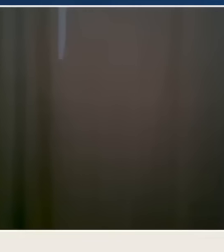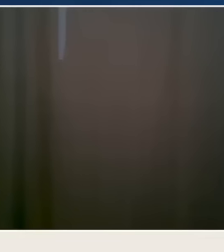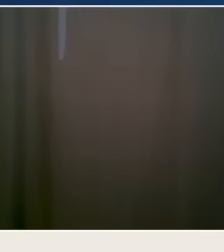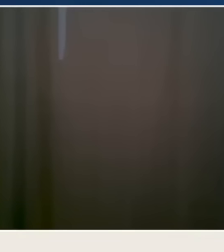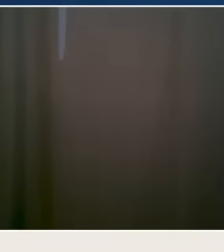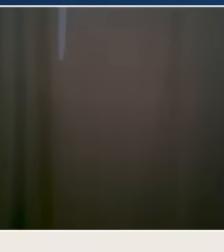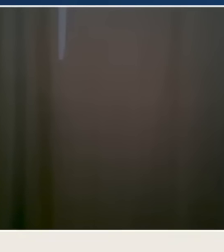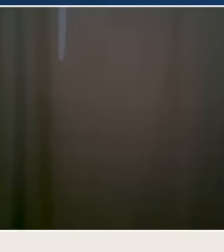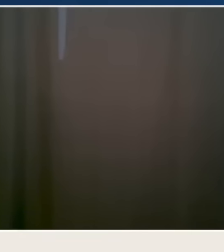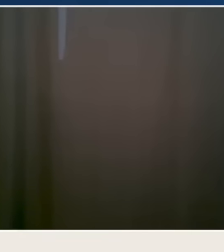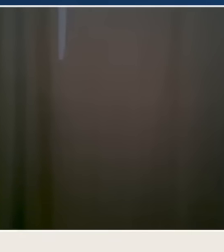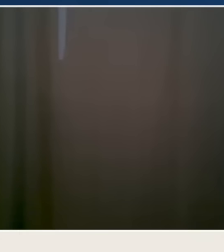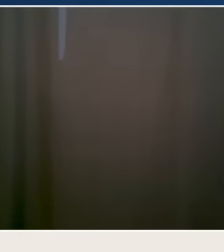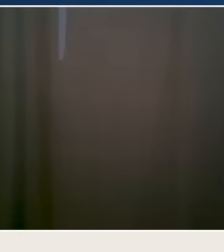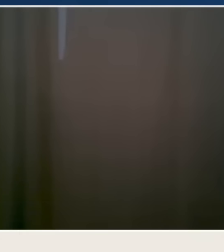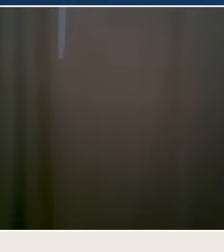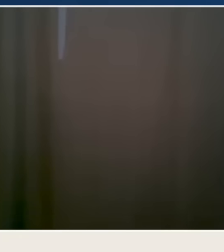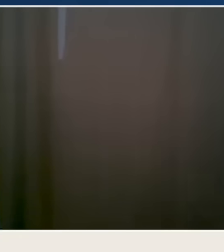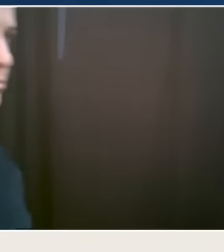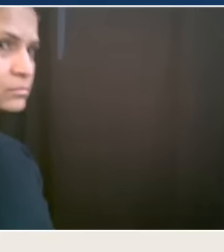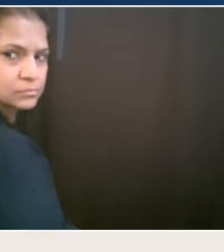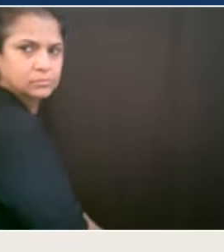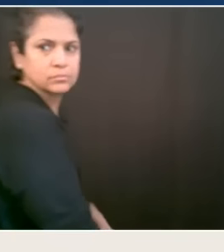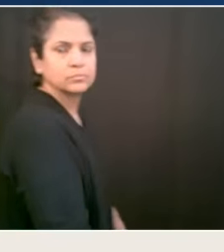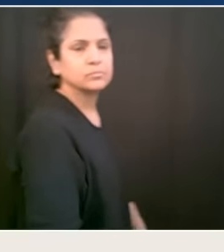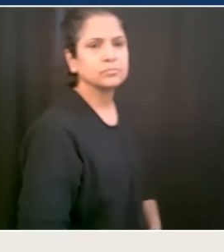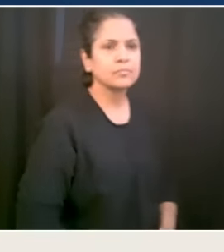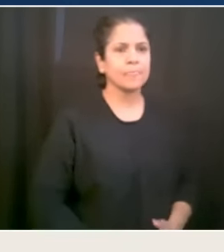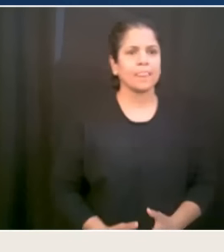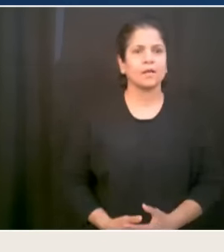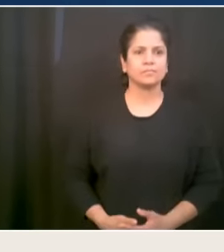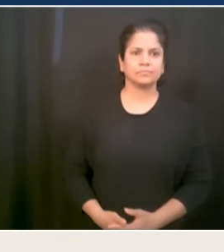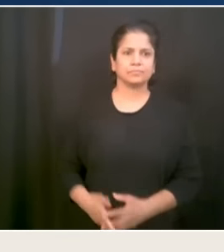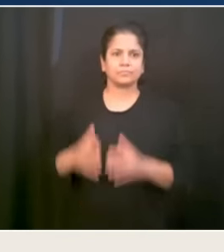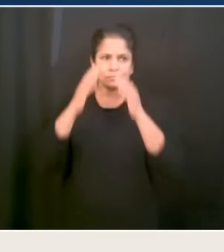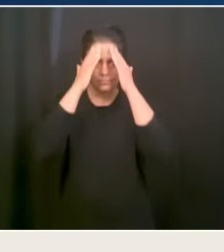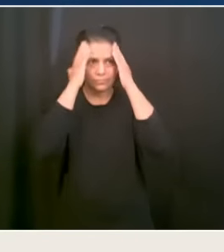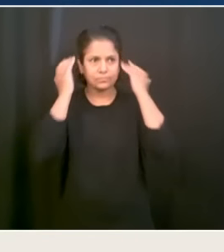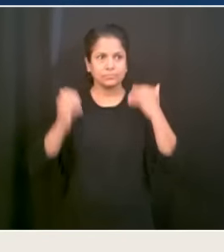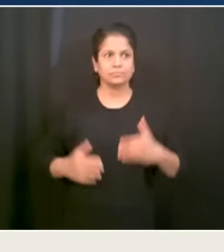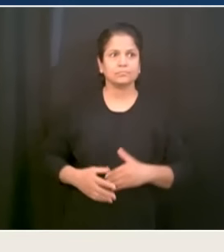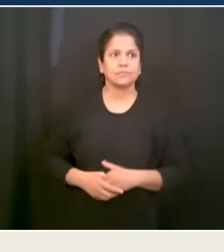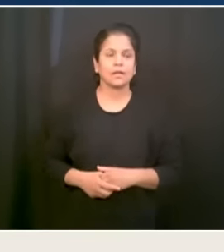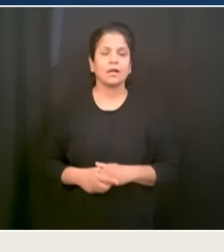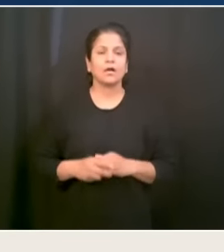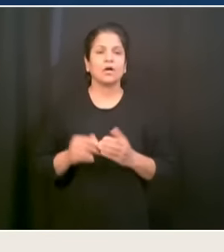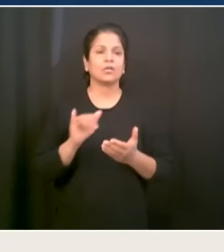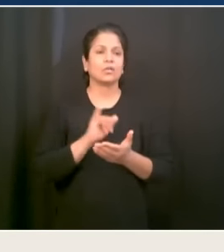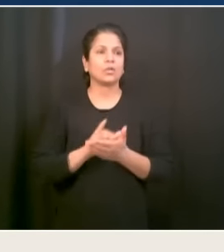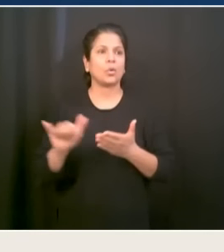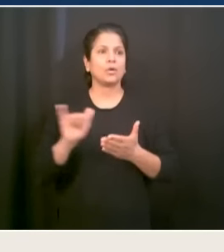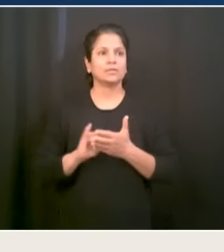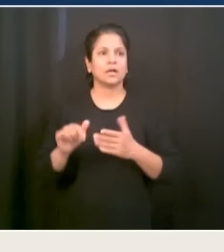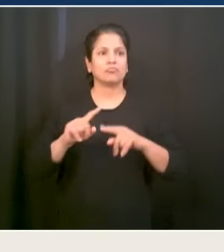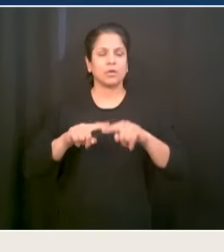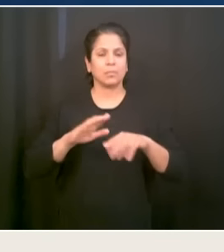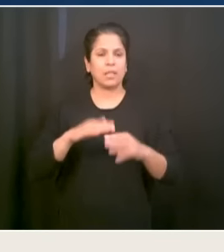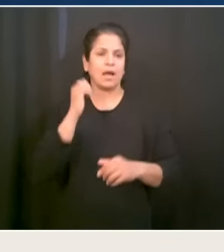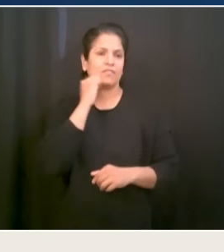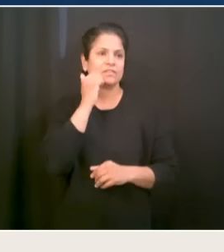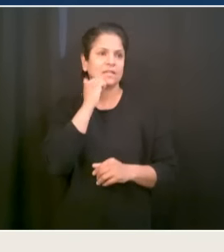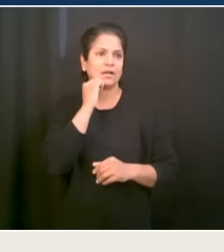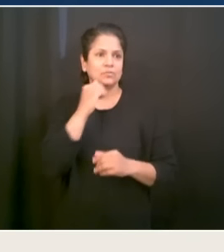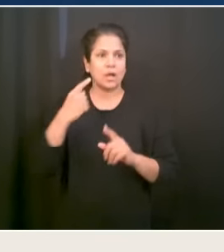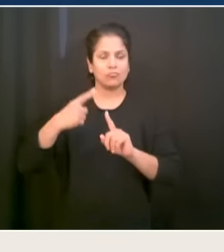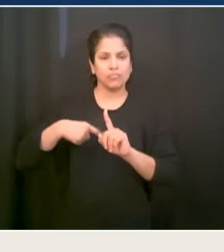He systematically underbudgeted services that New Yorkers rely on every single day: rental assistance, shelter, and